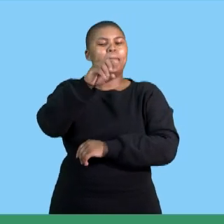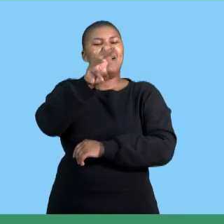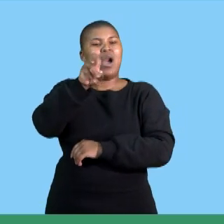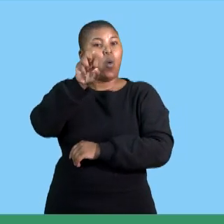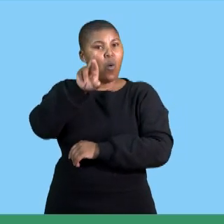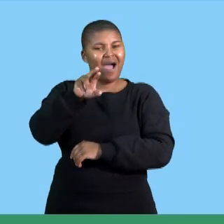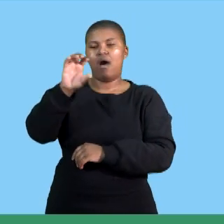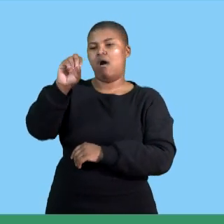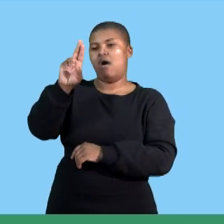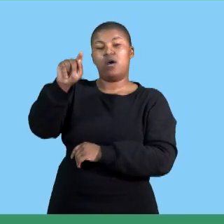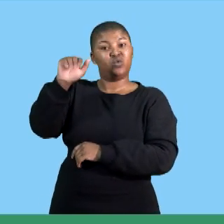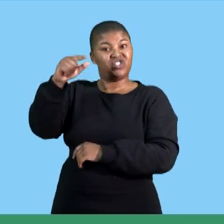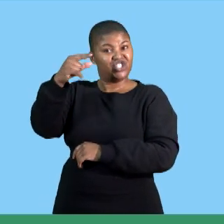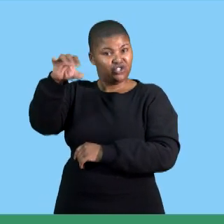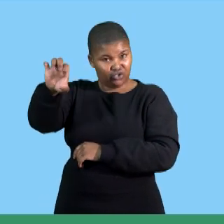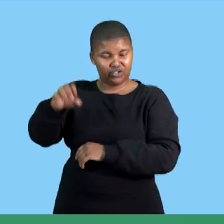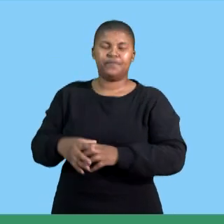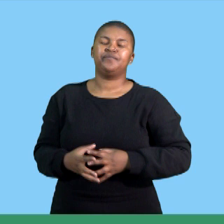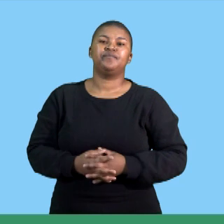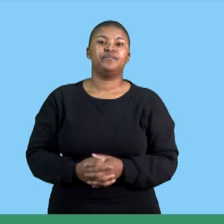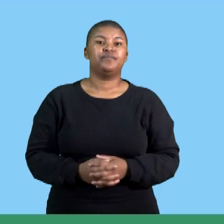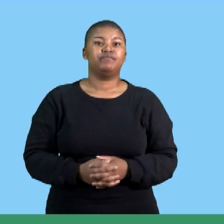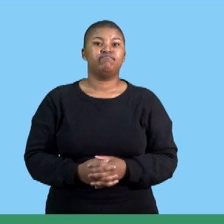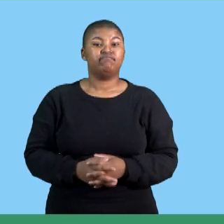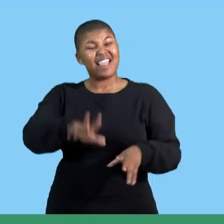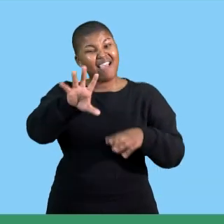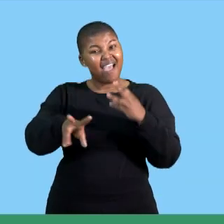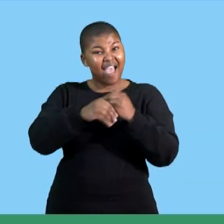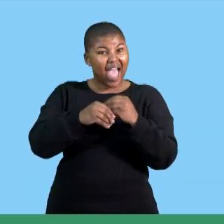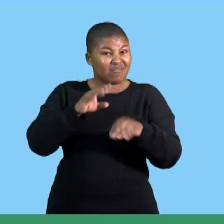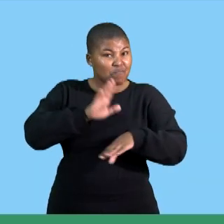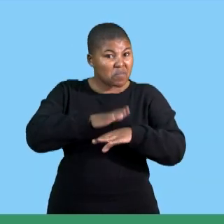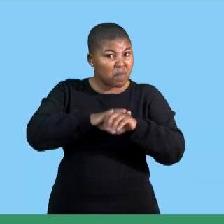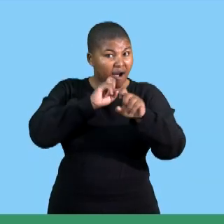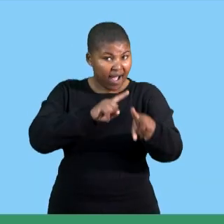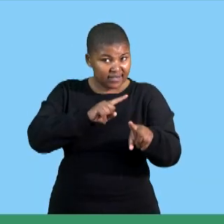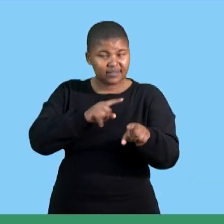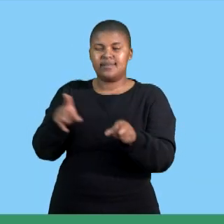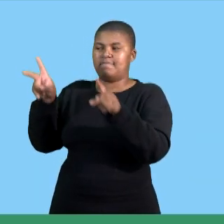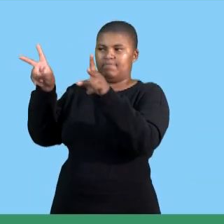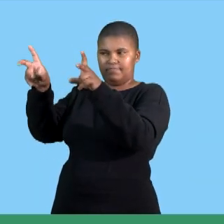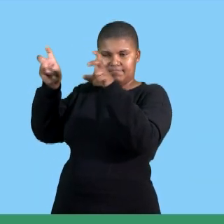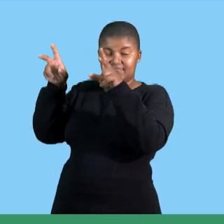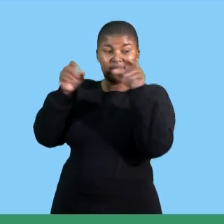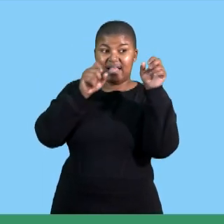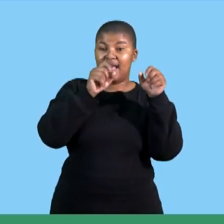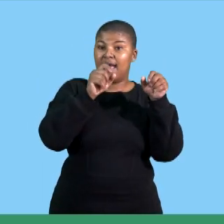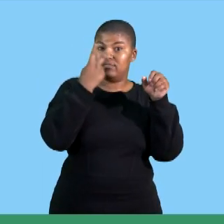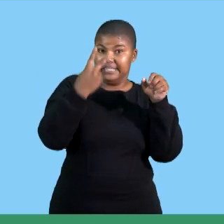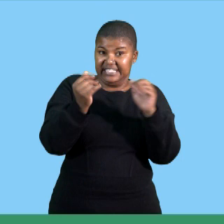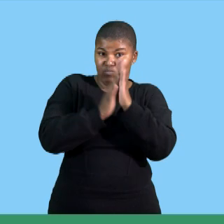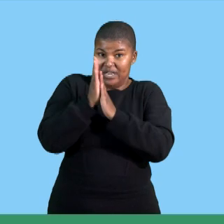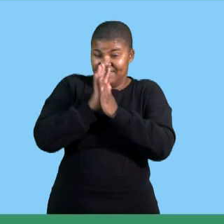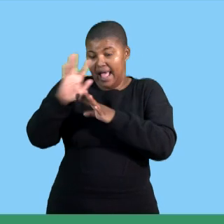outage. As we are motivating, remember, we are going to take the statement as it